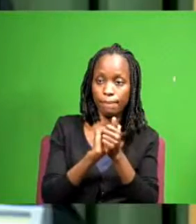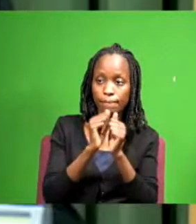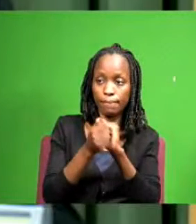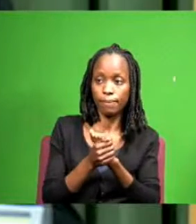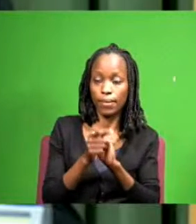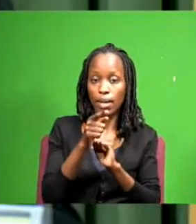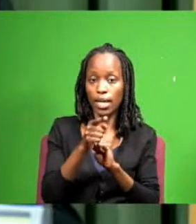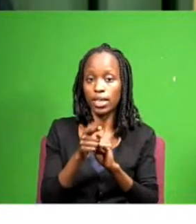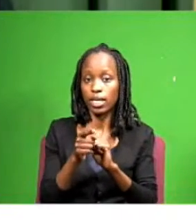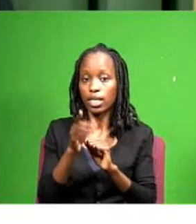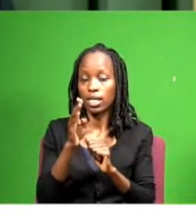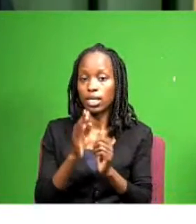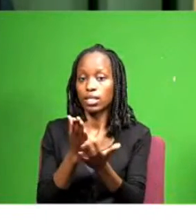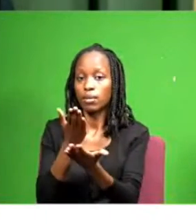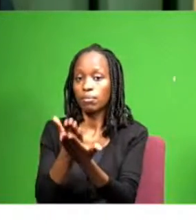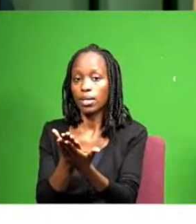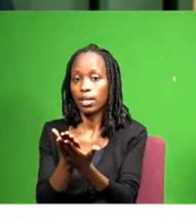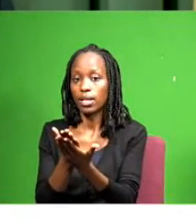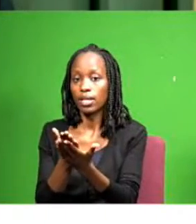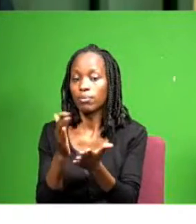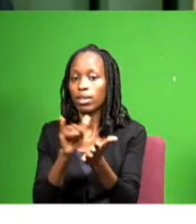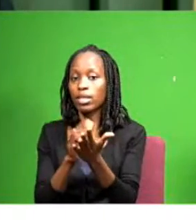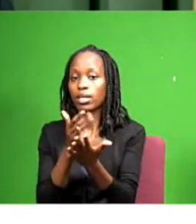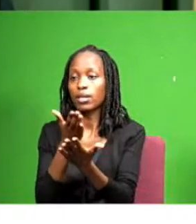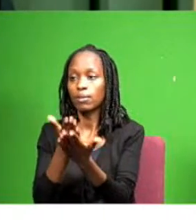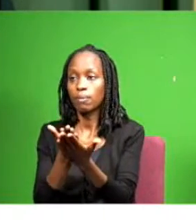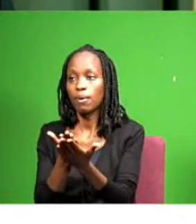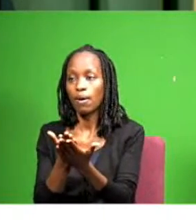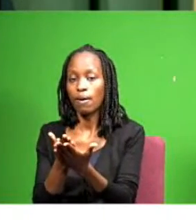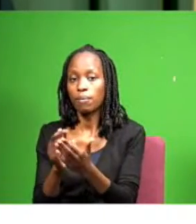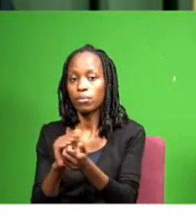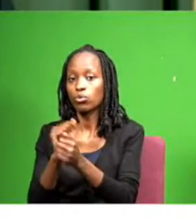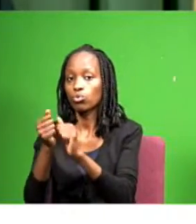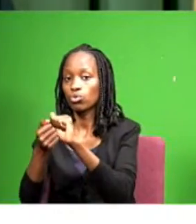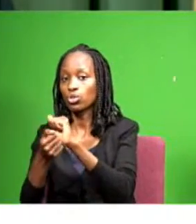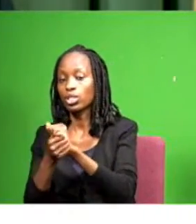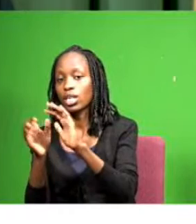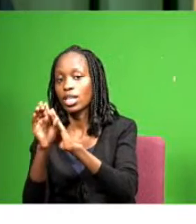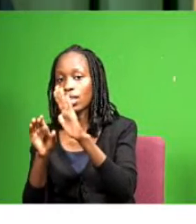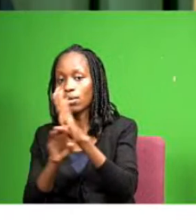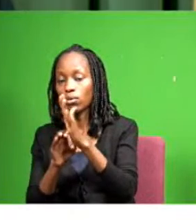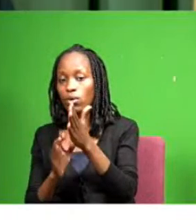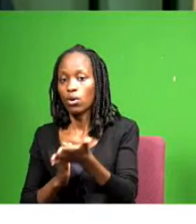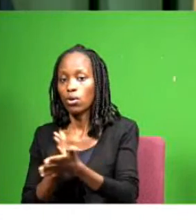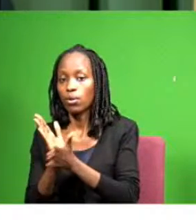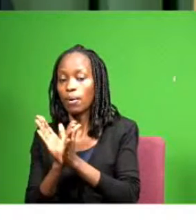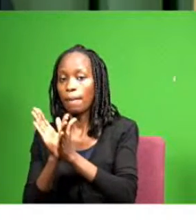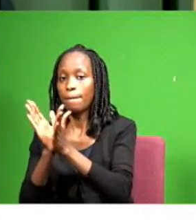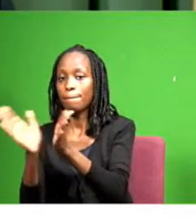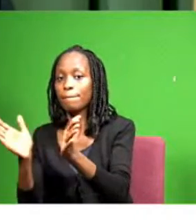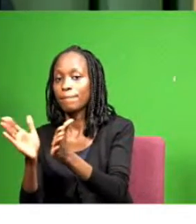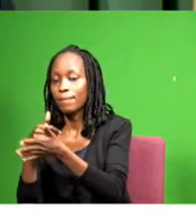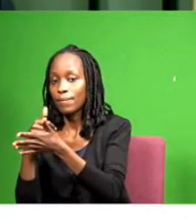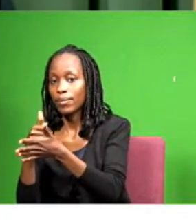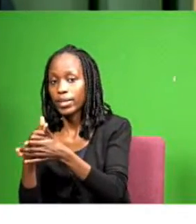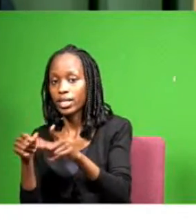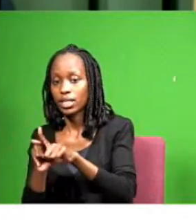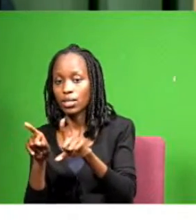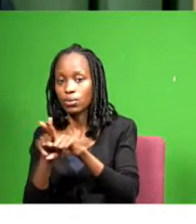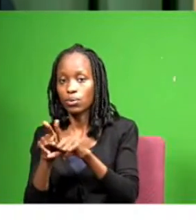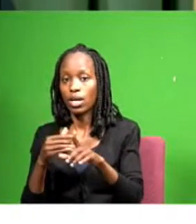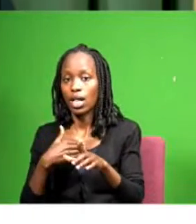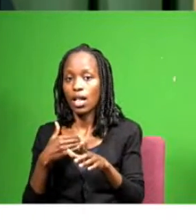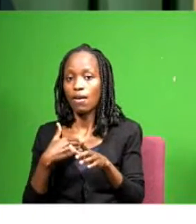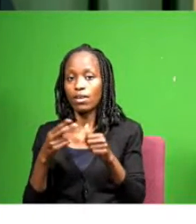omnibus bill is titled, A Bill for an Act to Amend the Constitution by Popular Initiative. It contains